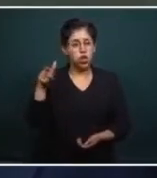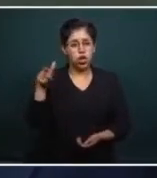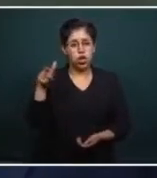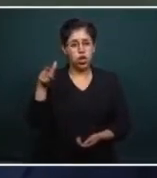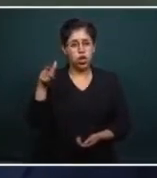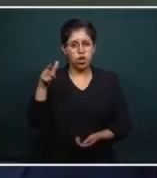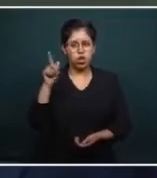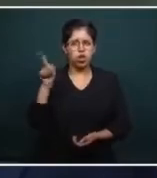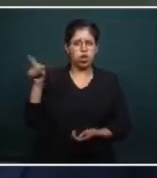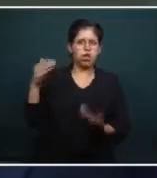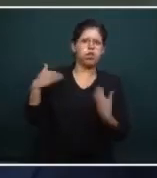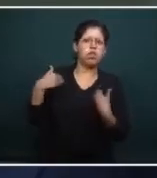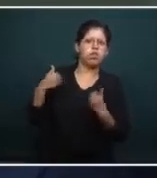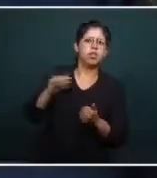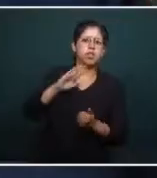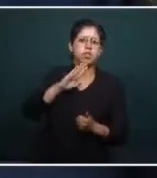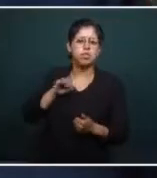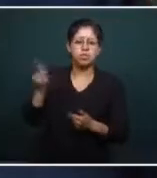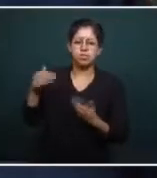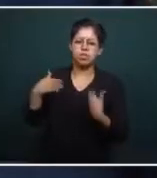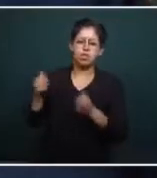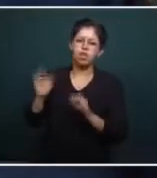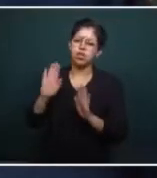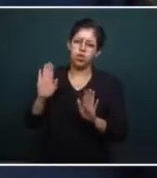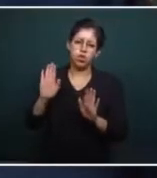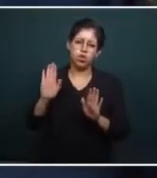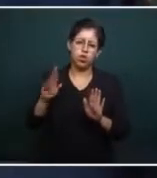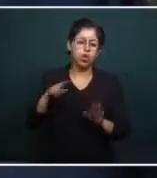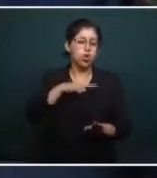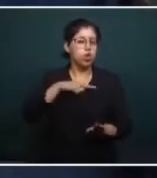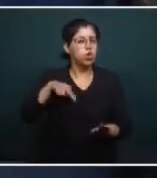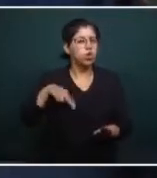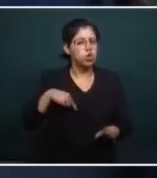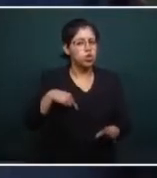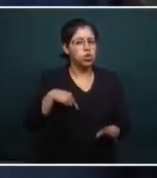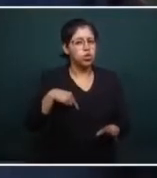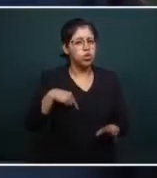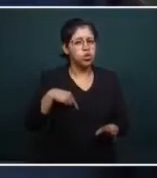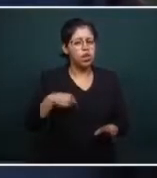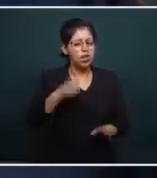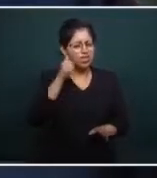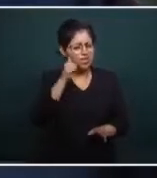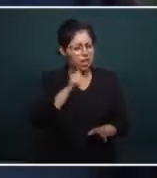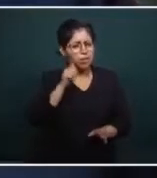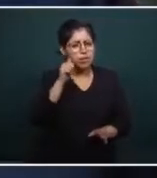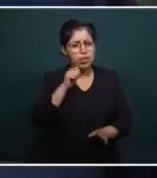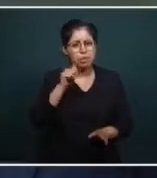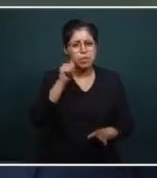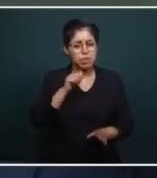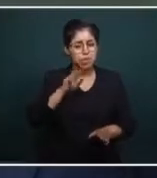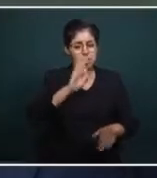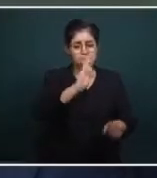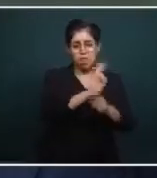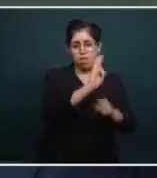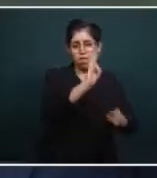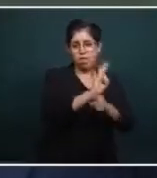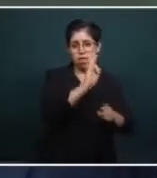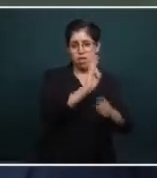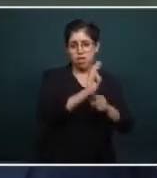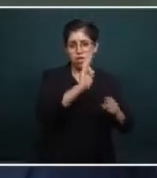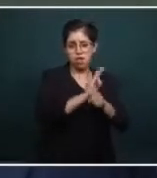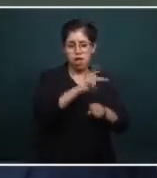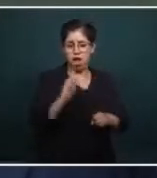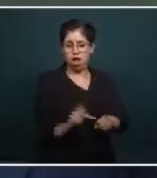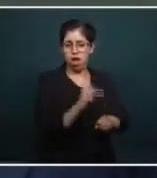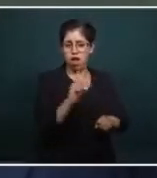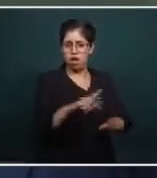a malinterpretar. to be misinterpreted. Nosotros We are siempre vamos a have defender always defended and a will nuestro always pueblo.